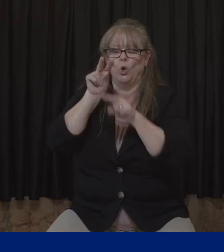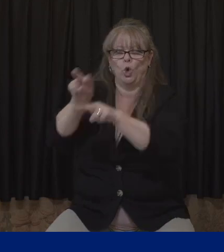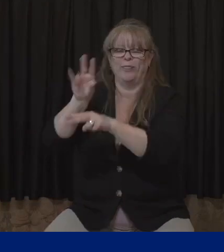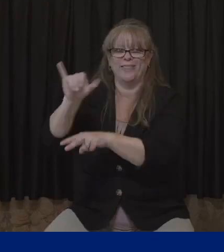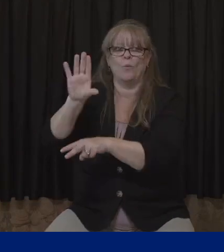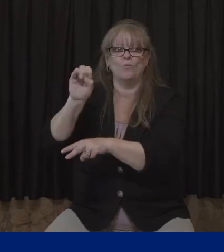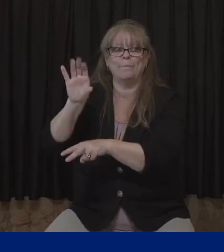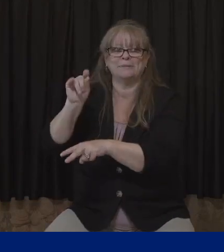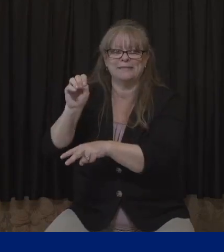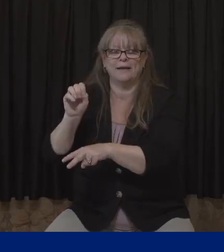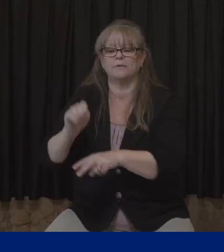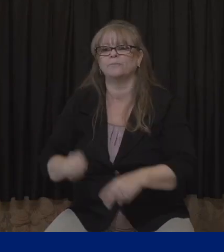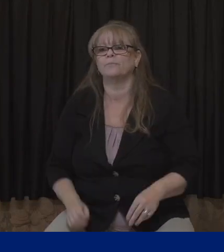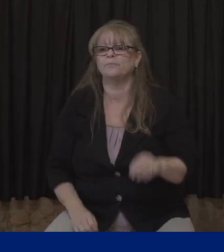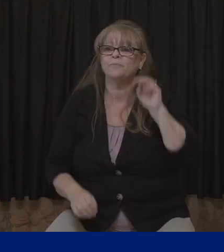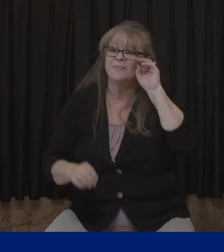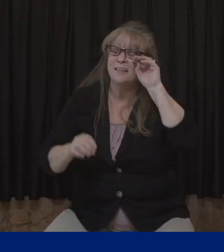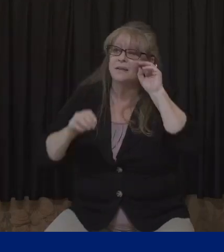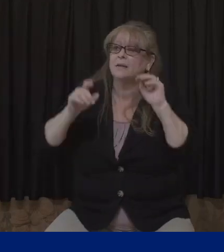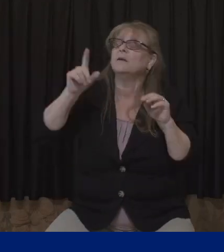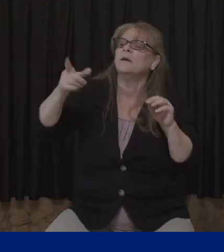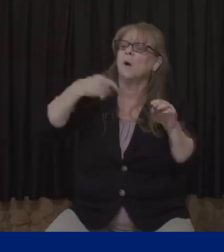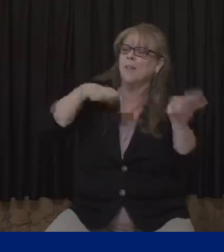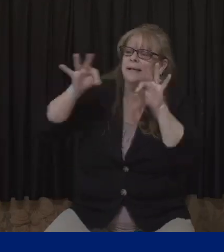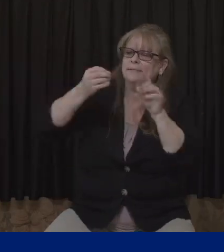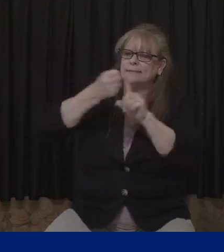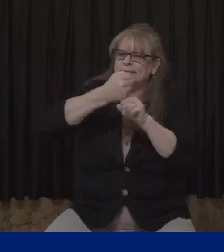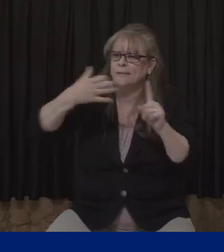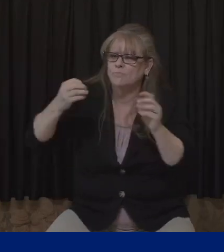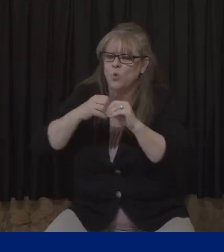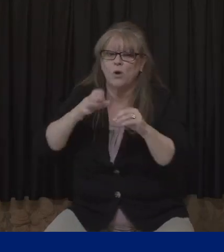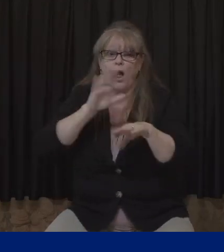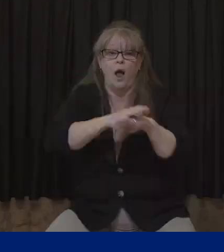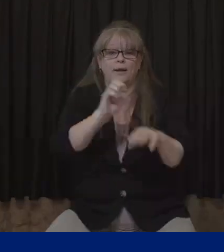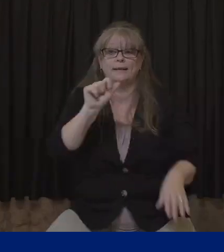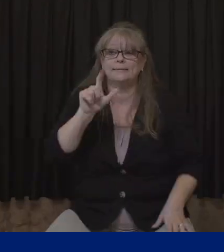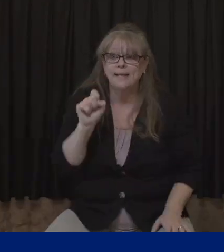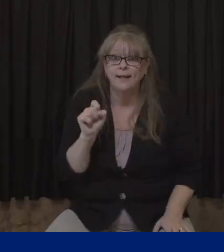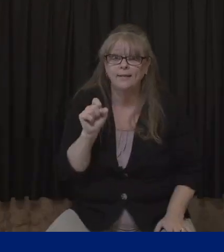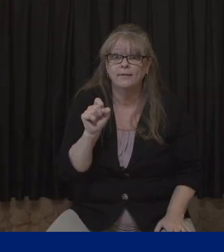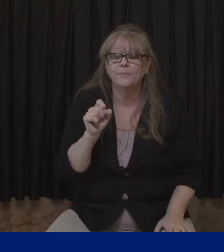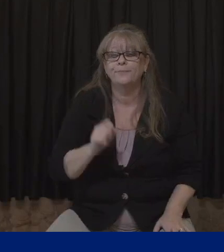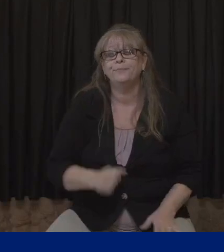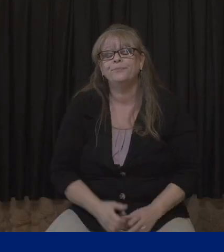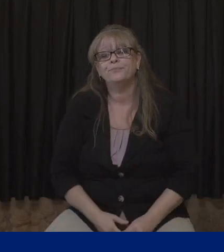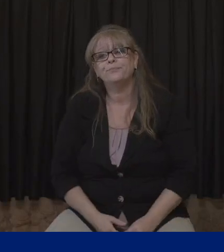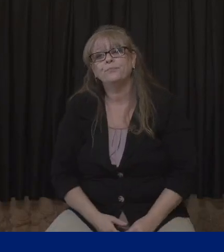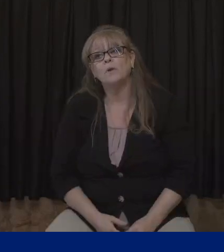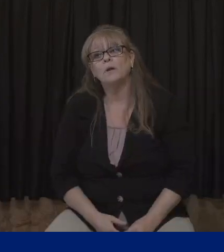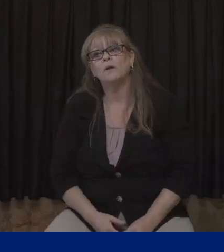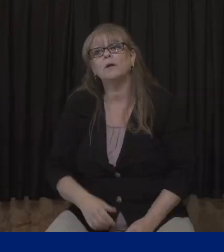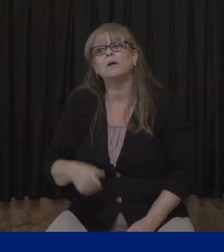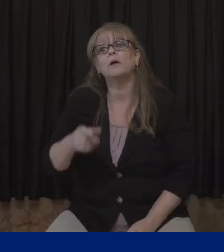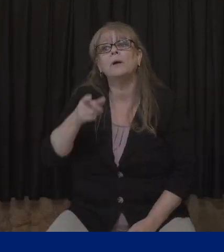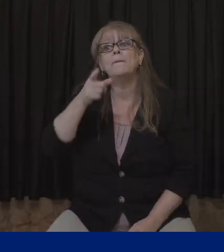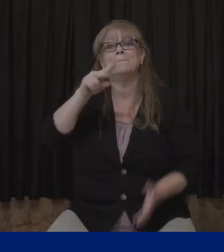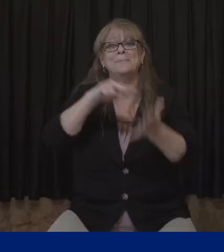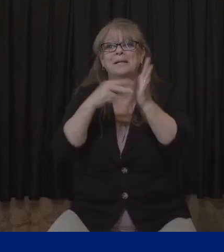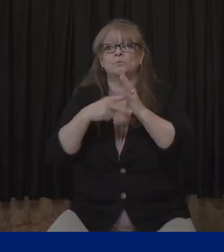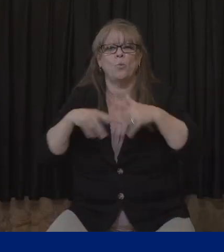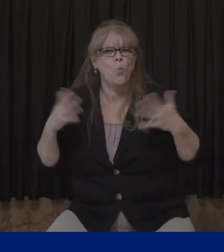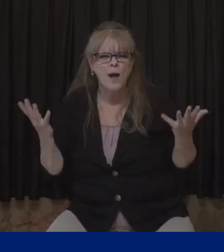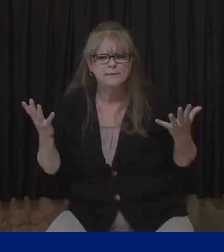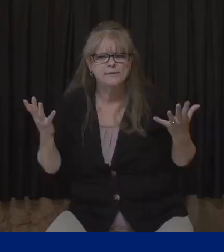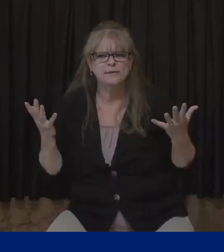interact with. Most of us shop for something at some point. Retail includes things like merchants and clothing and home goods, cell phone stores,